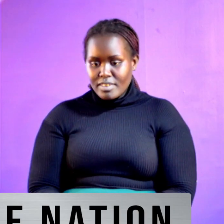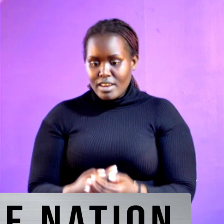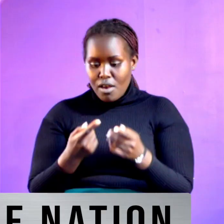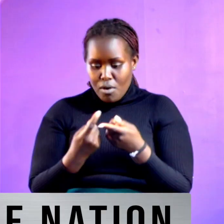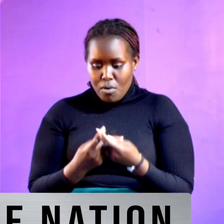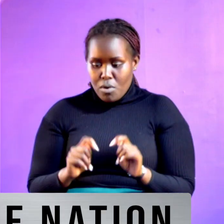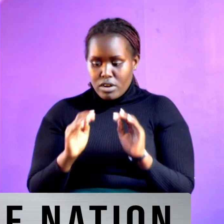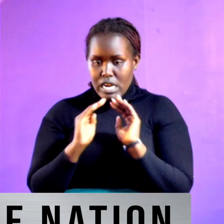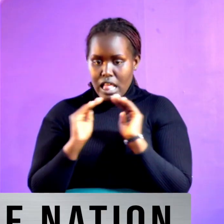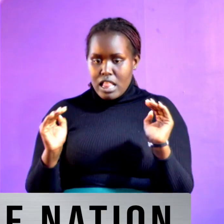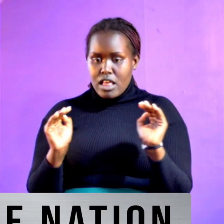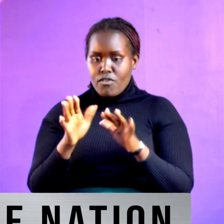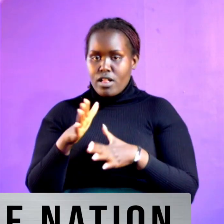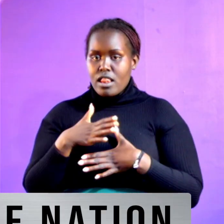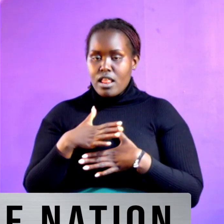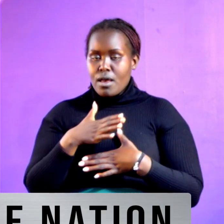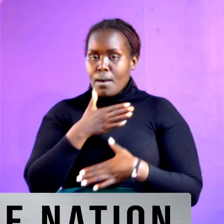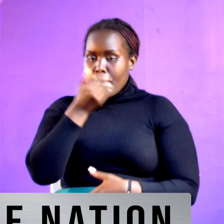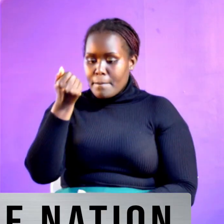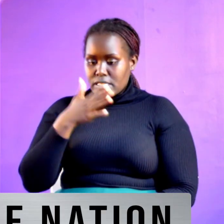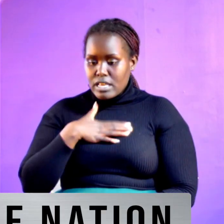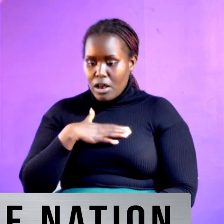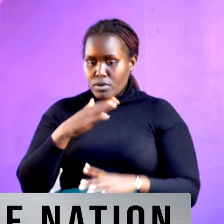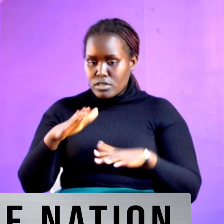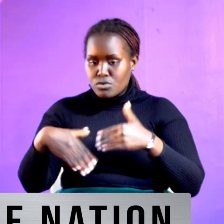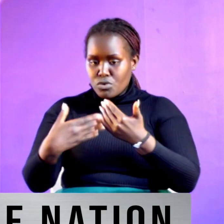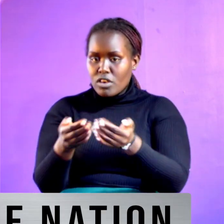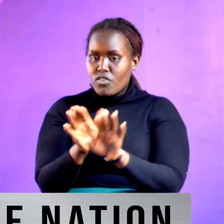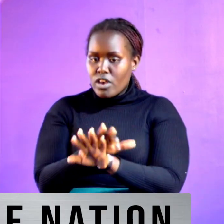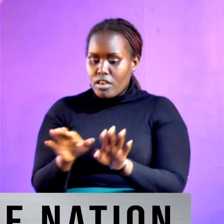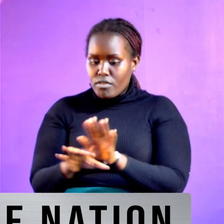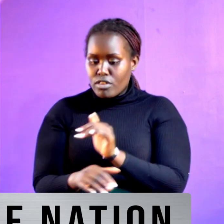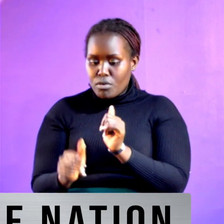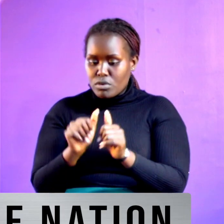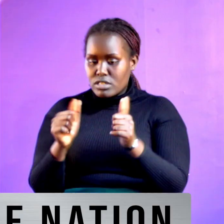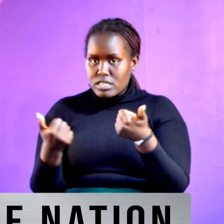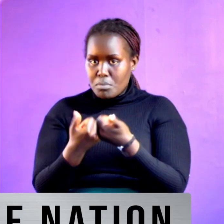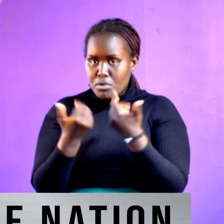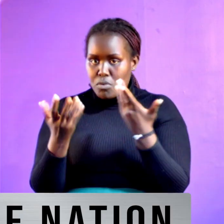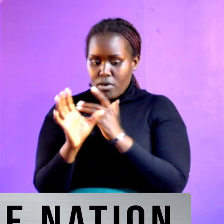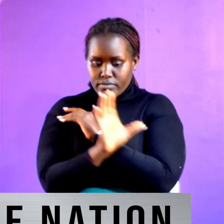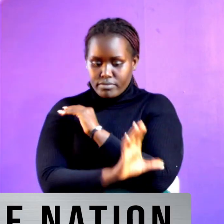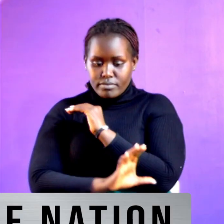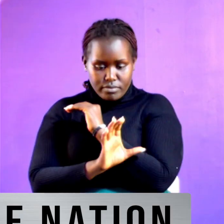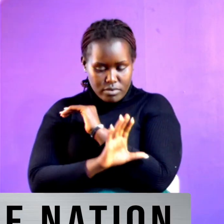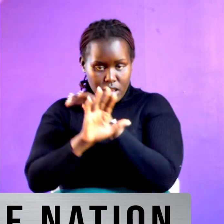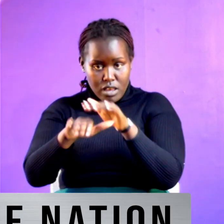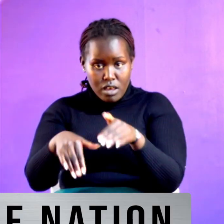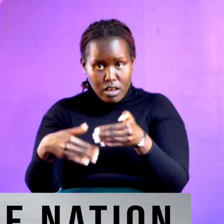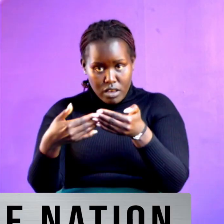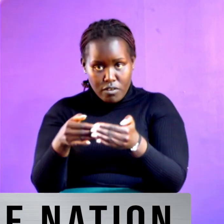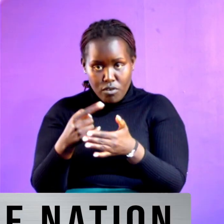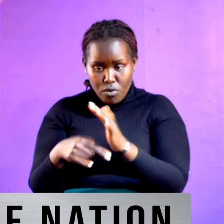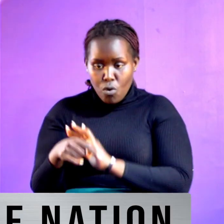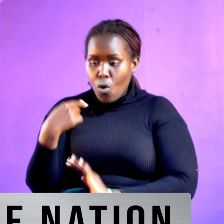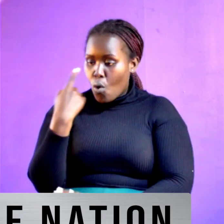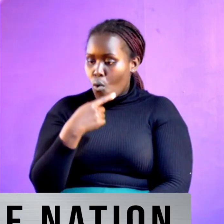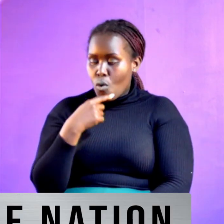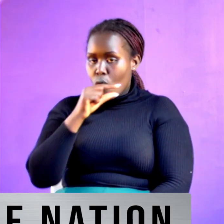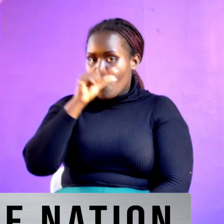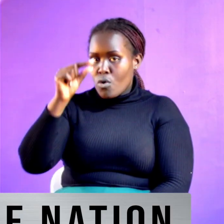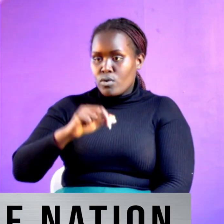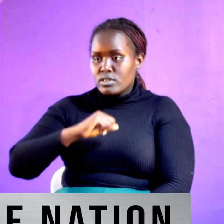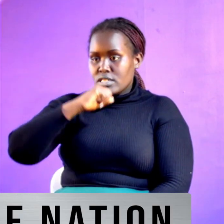our level best to bring you everything that is happening in the country. I've brought you a Gen Z,